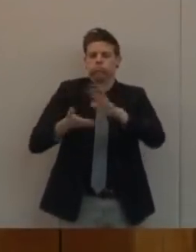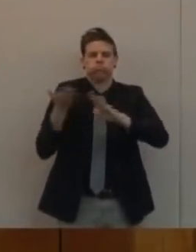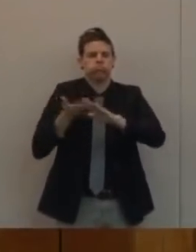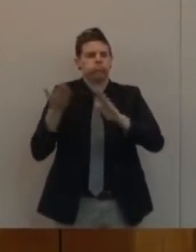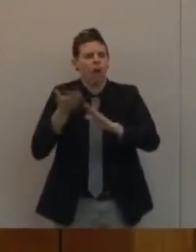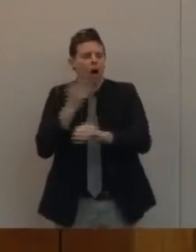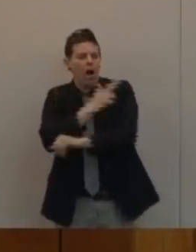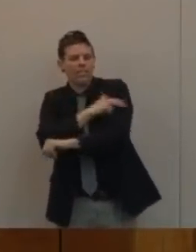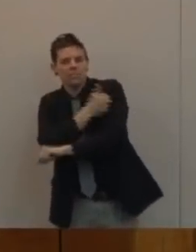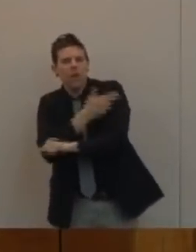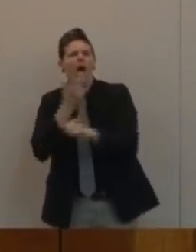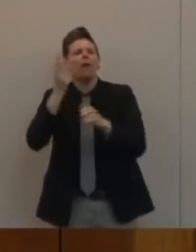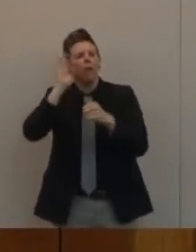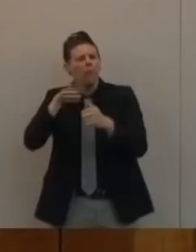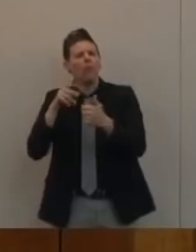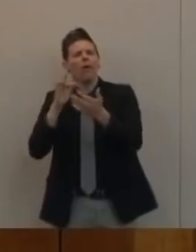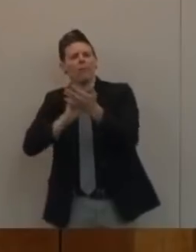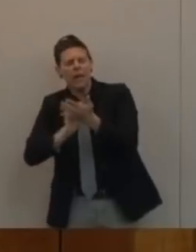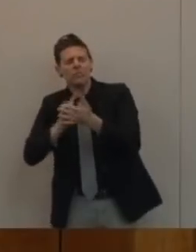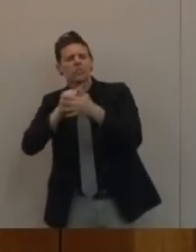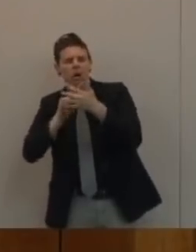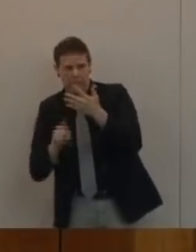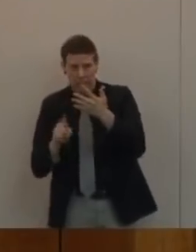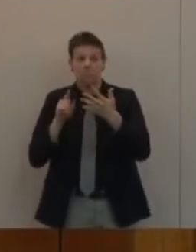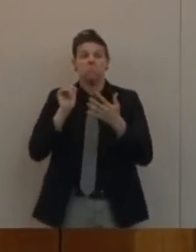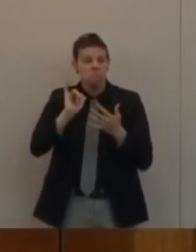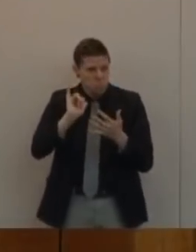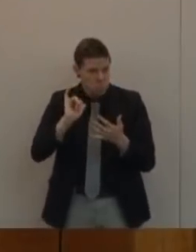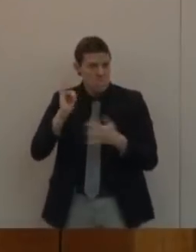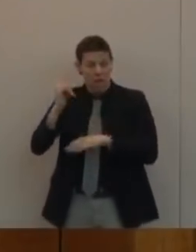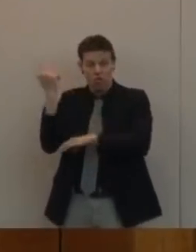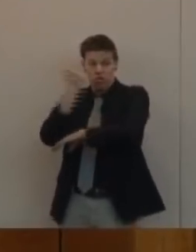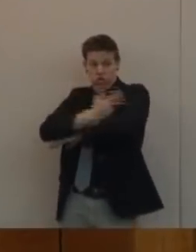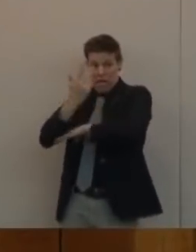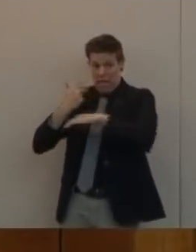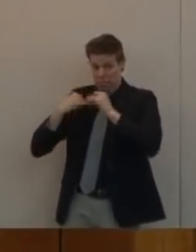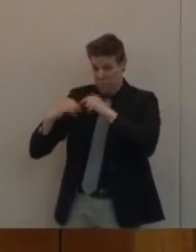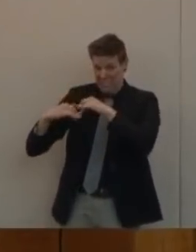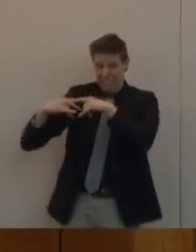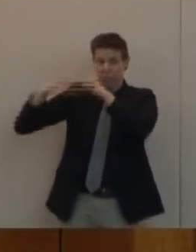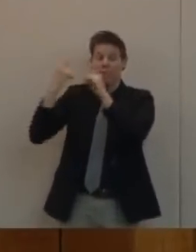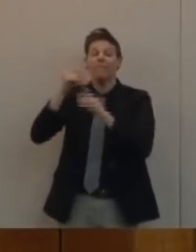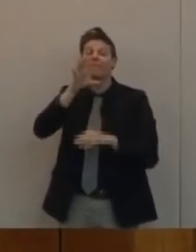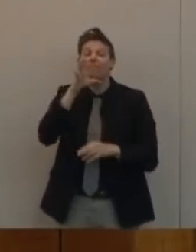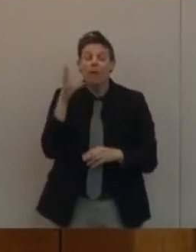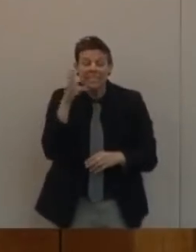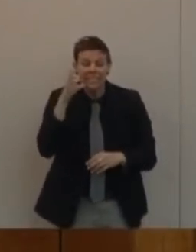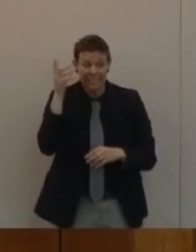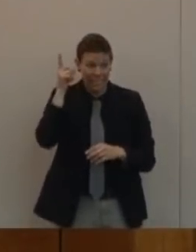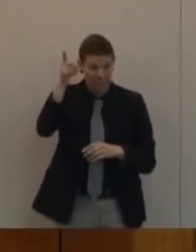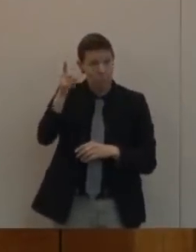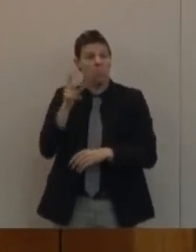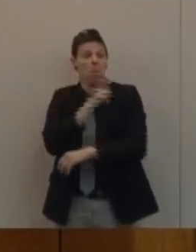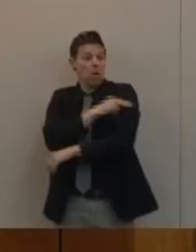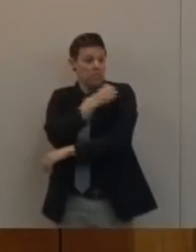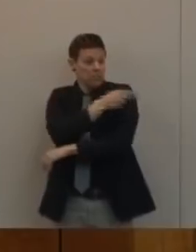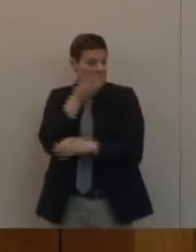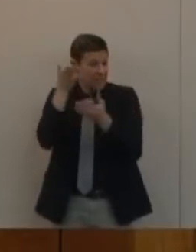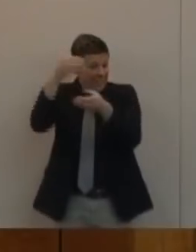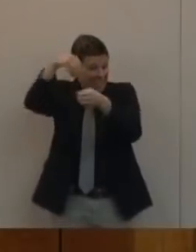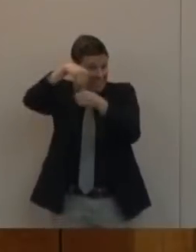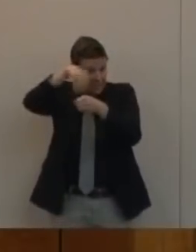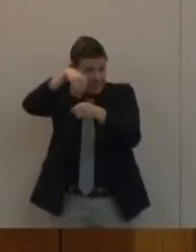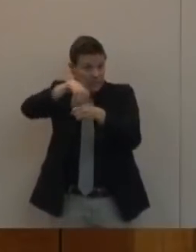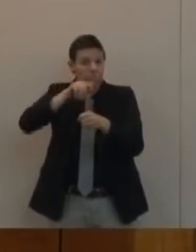3 days. We stand it up. That's happening now in Farmington, inside the hospital in Farmington. And then that keeps